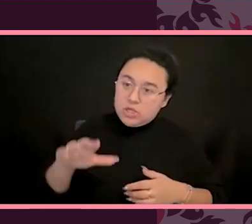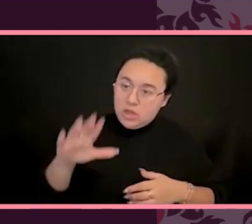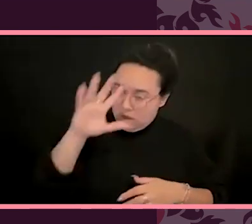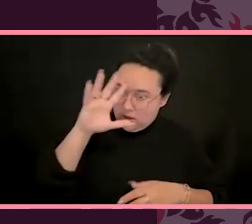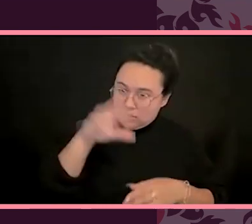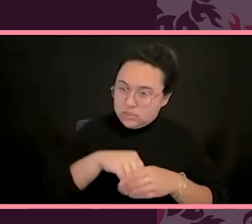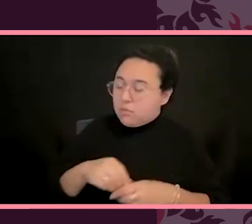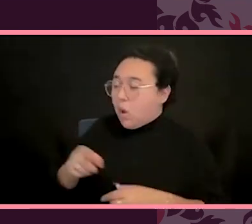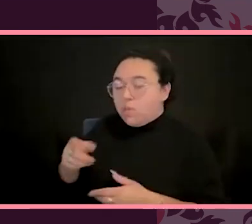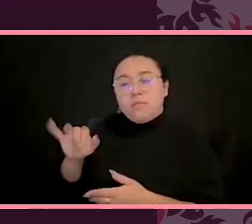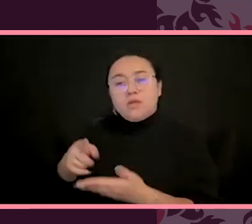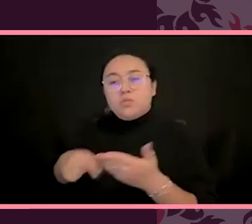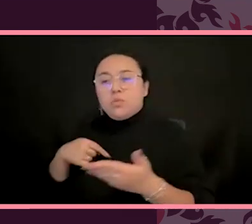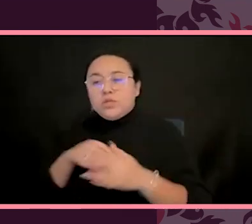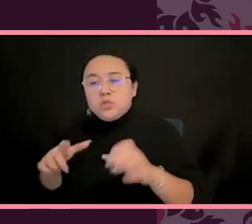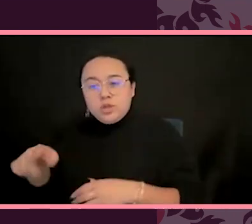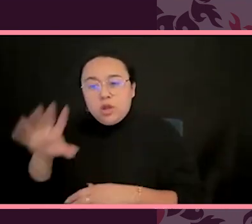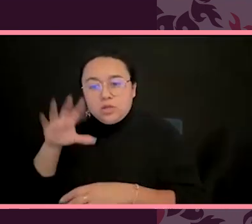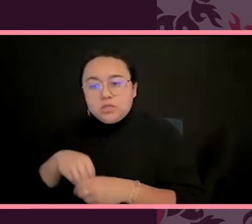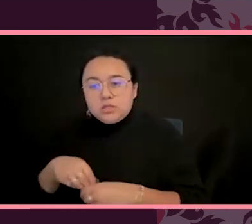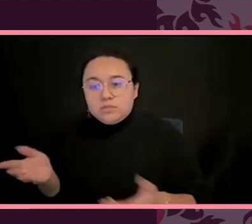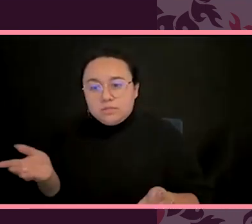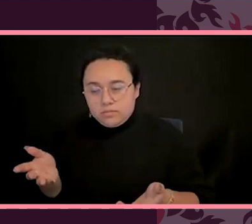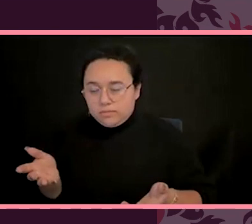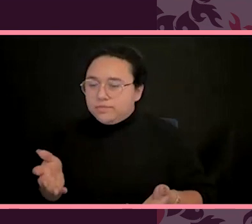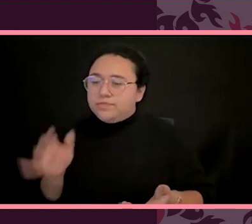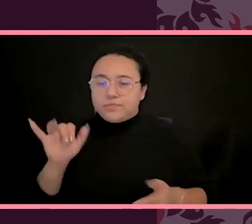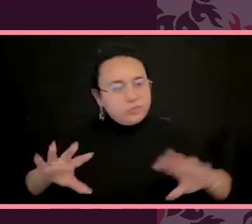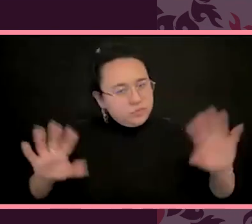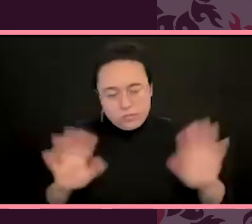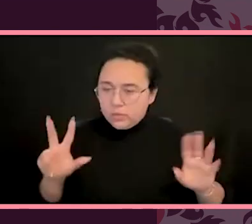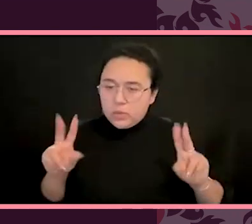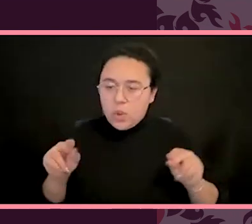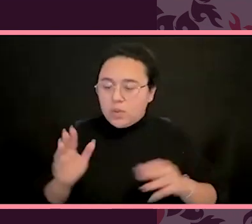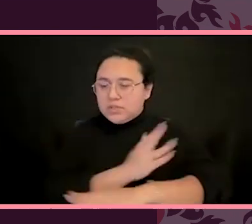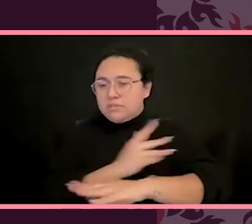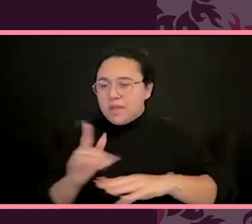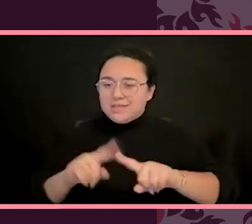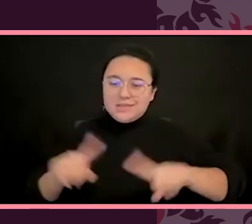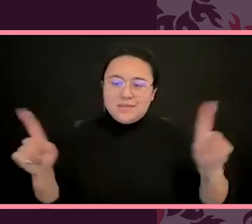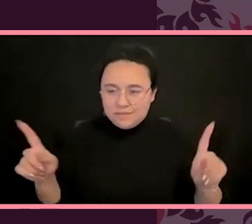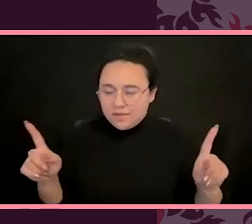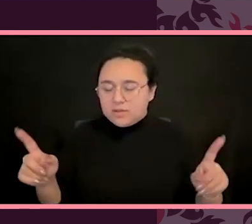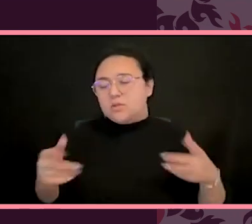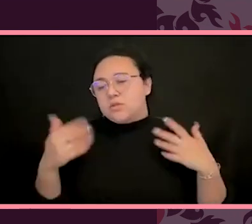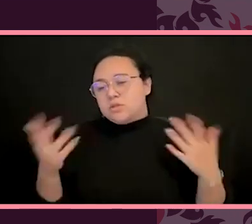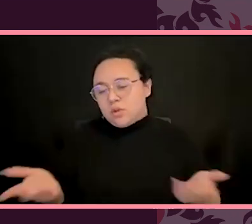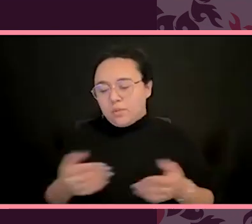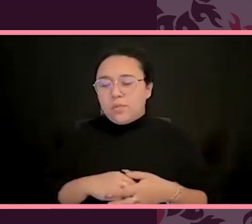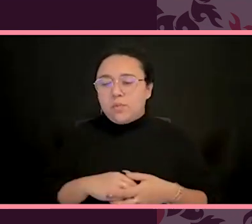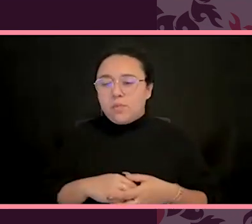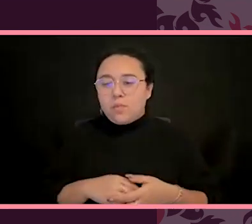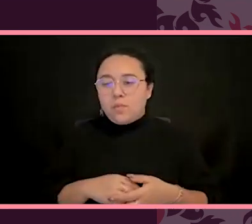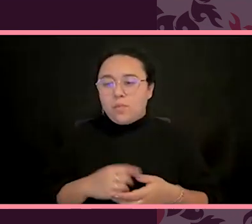like, well, this is what we do because they're autistic. And it's like, no, it's a spectrum, it's different. And so